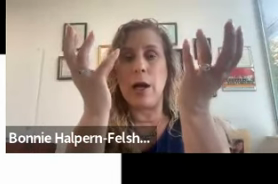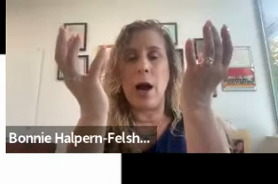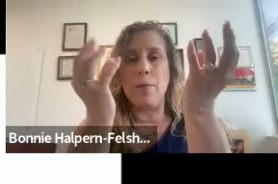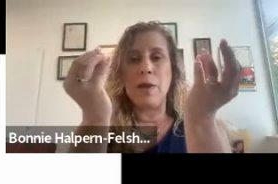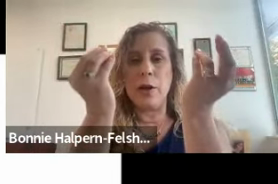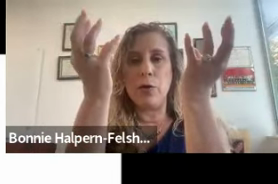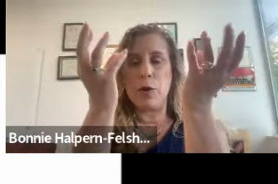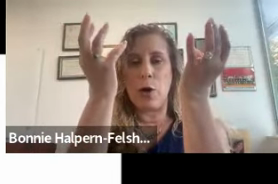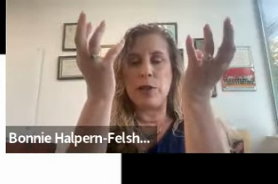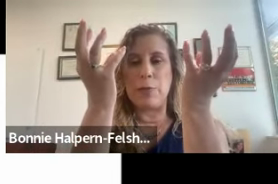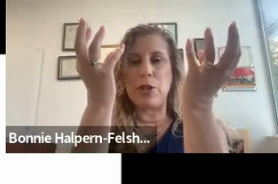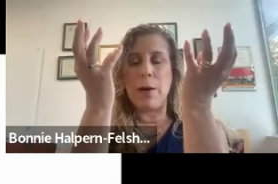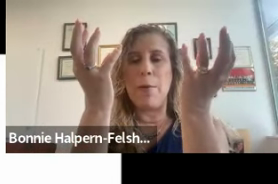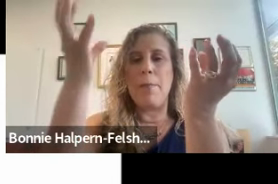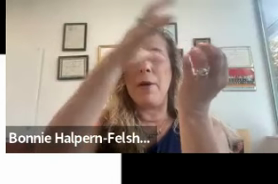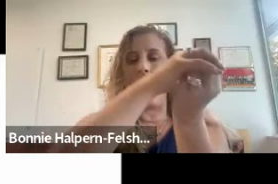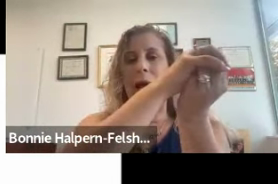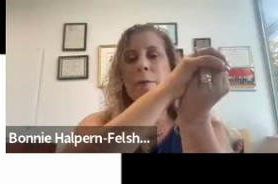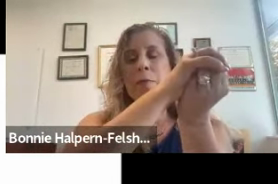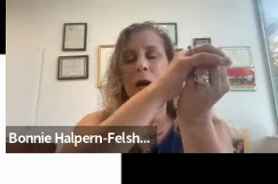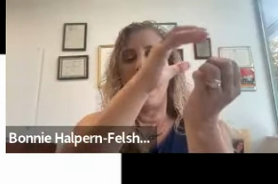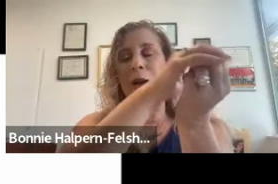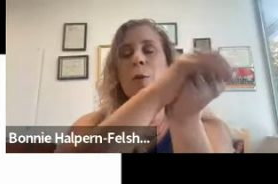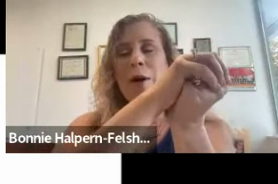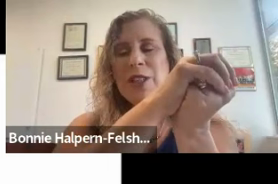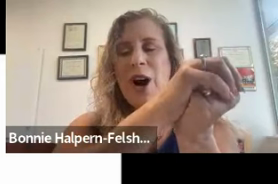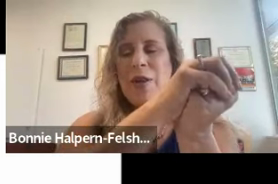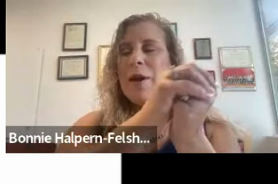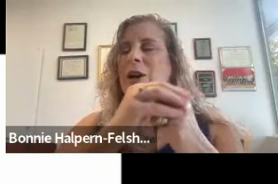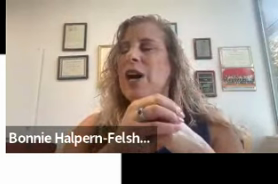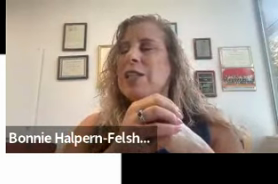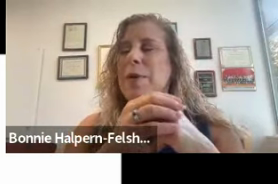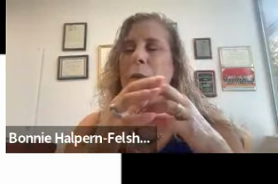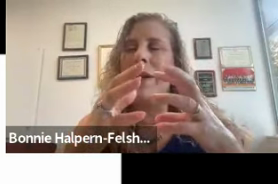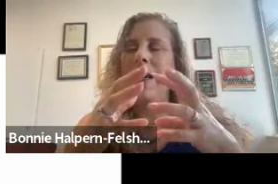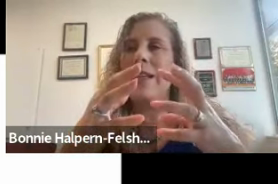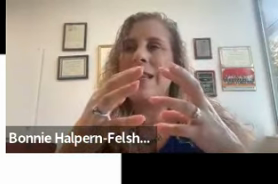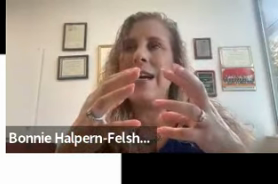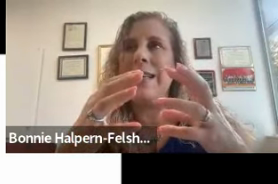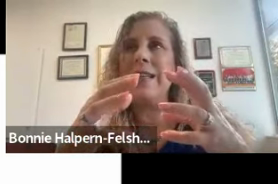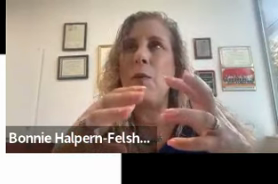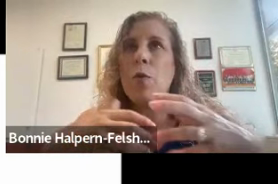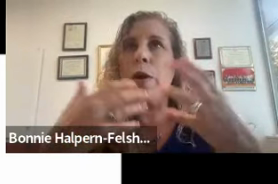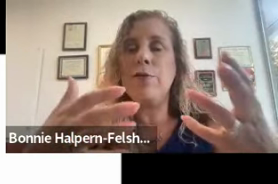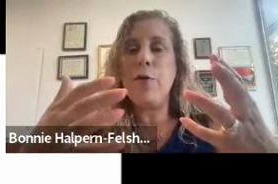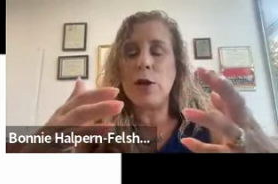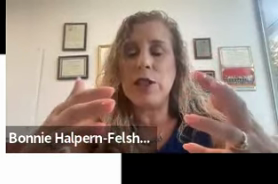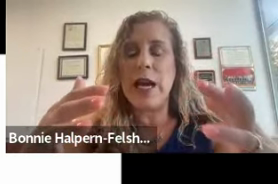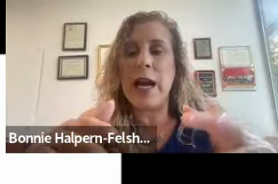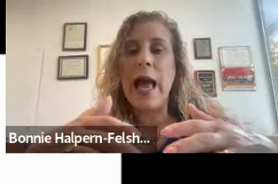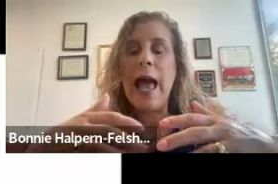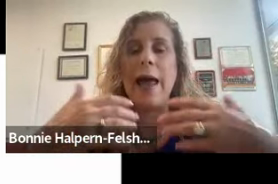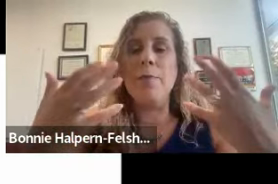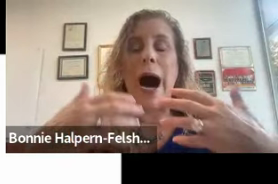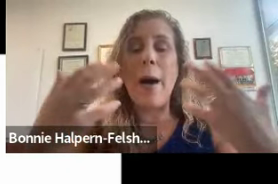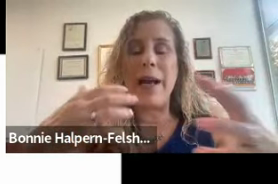like our receptors come up and then we get earmuffs on them, he talks about. But in the idea that we're